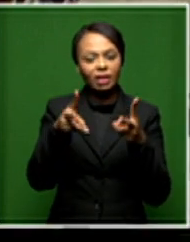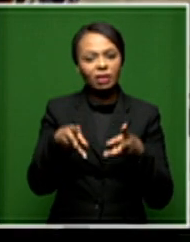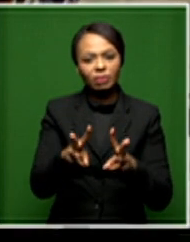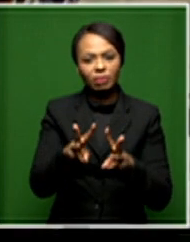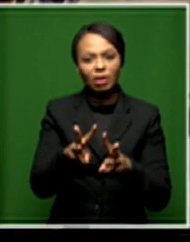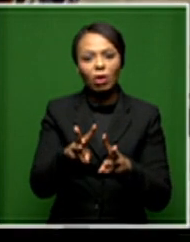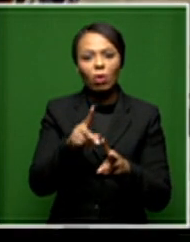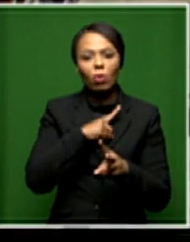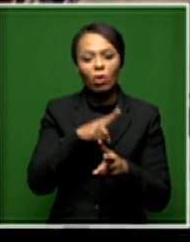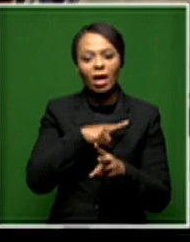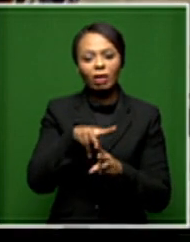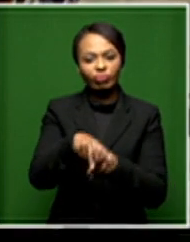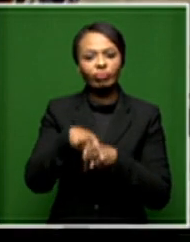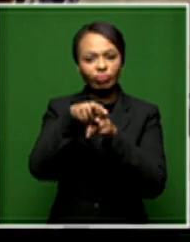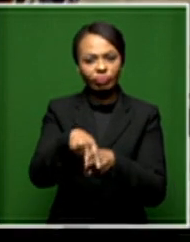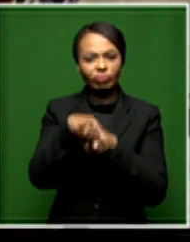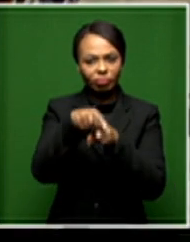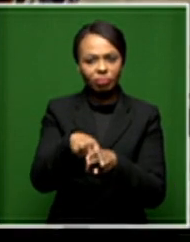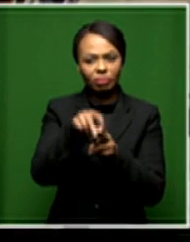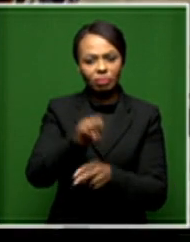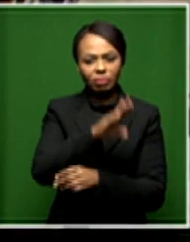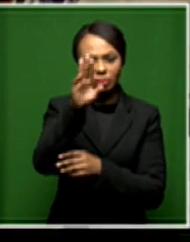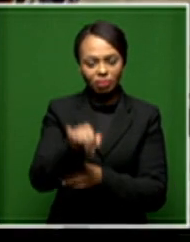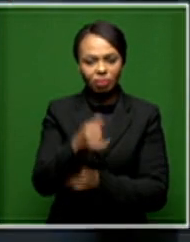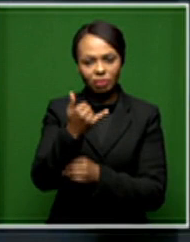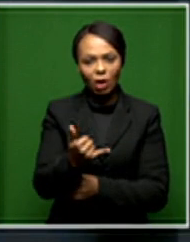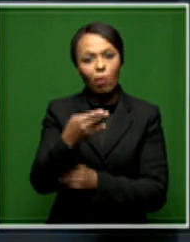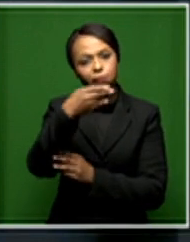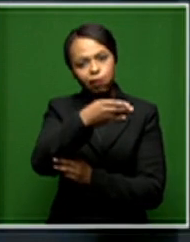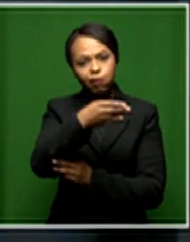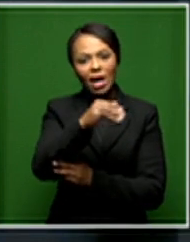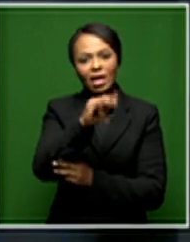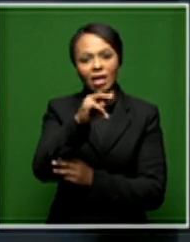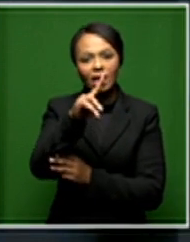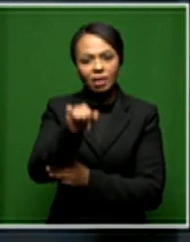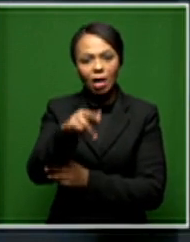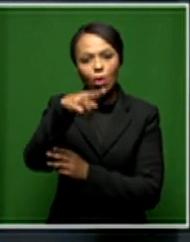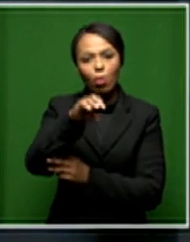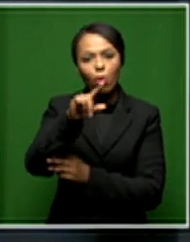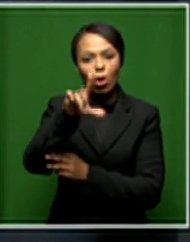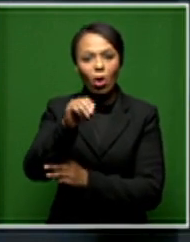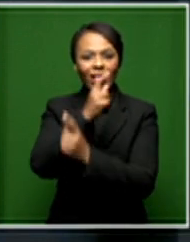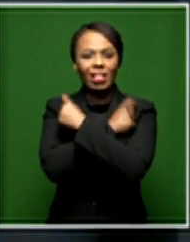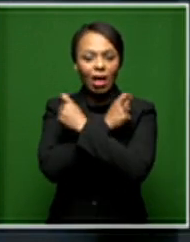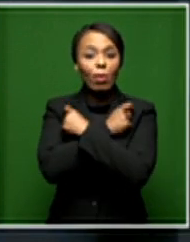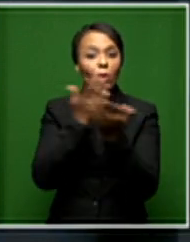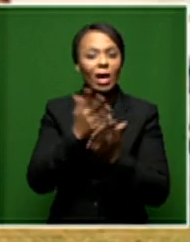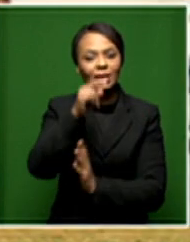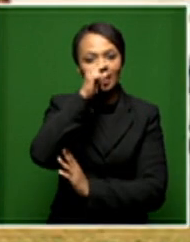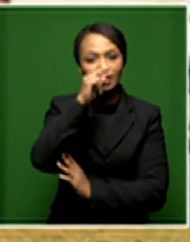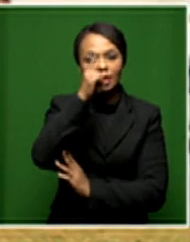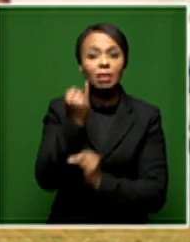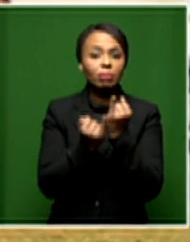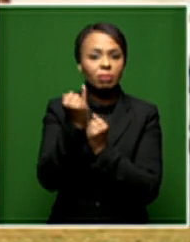Kings event will be set in the heart of Africa's economic hub at the Inanda Polo Club in Sandton. The tournament over the years has